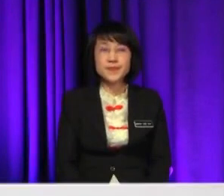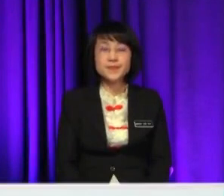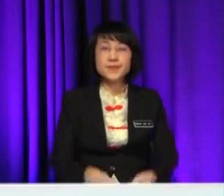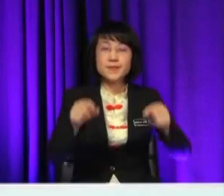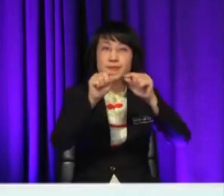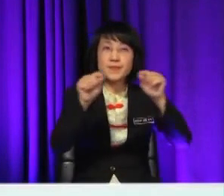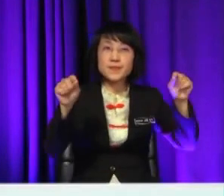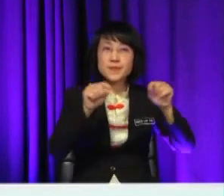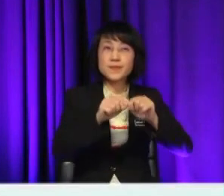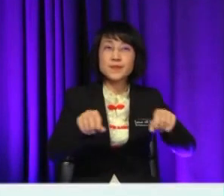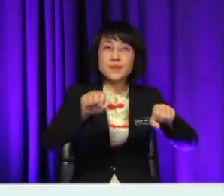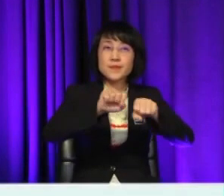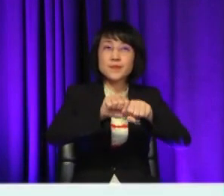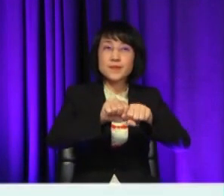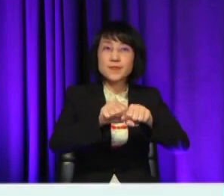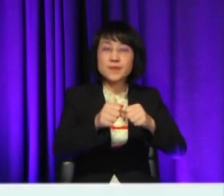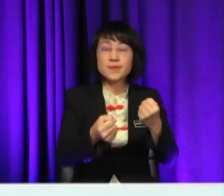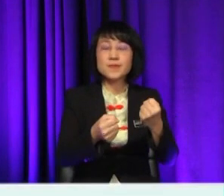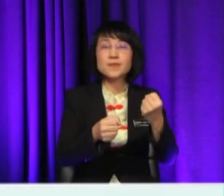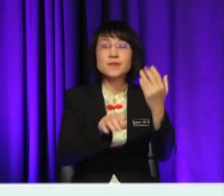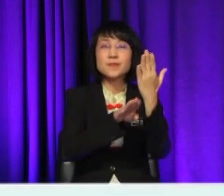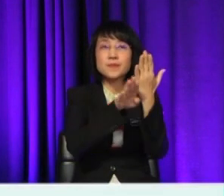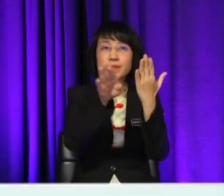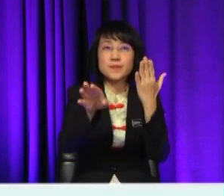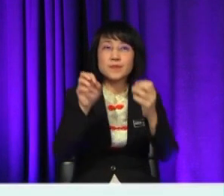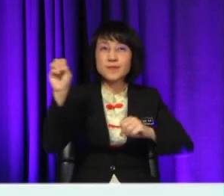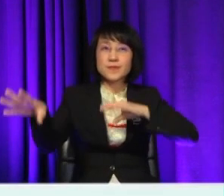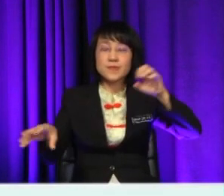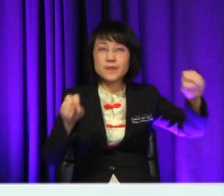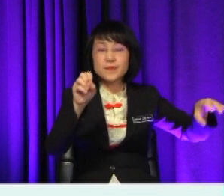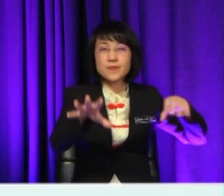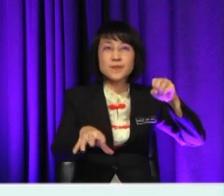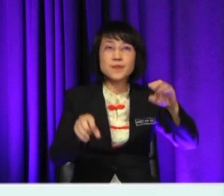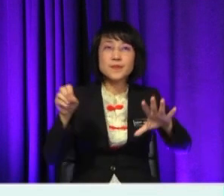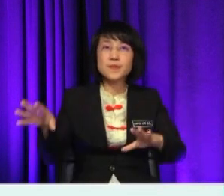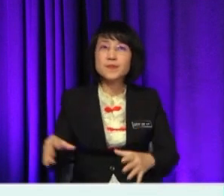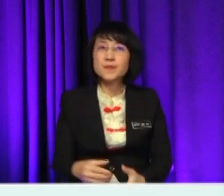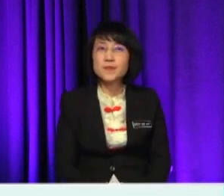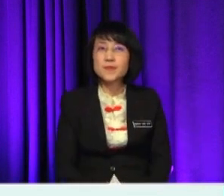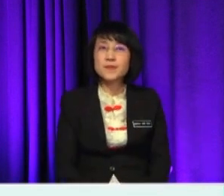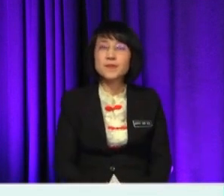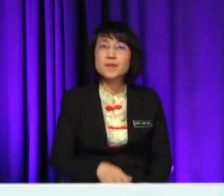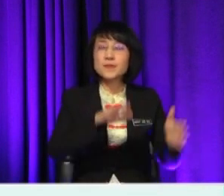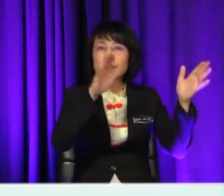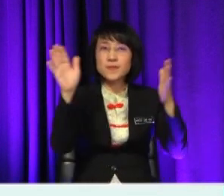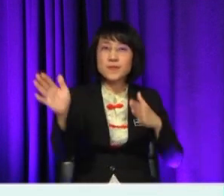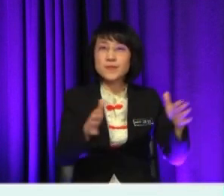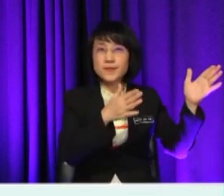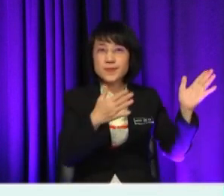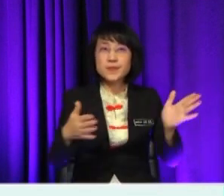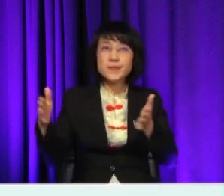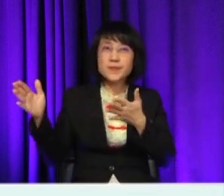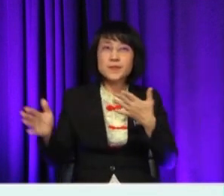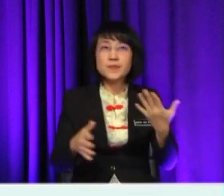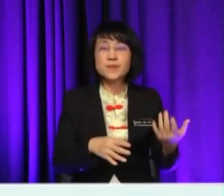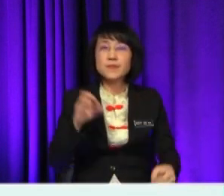and crack the branches and strewn them about, we can see that the wind has